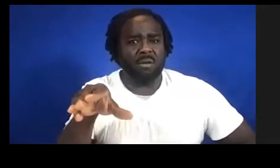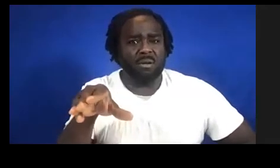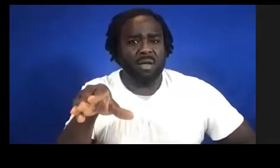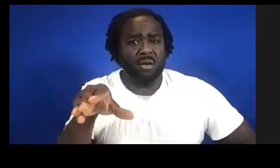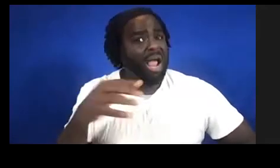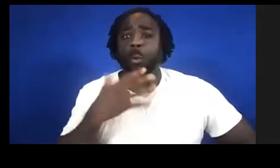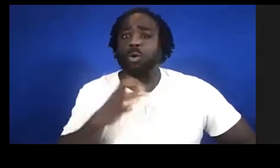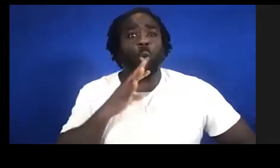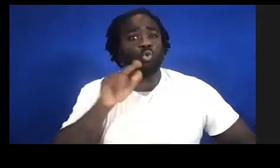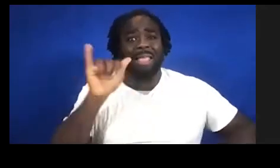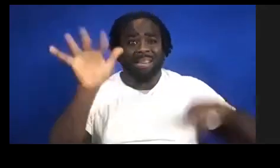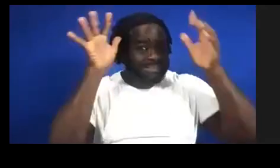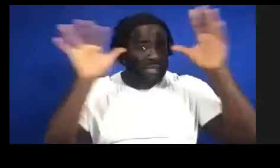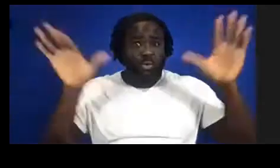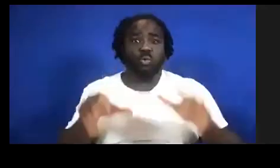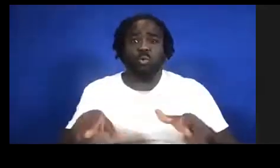him limping,